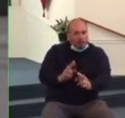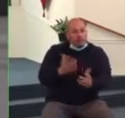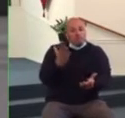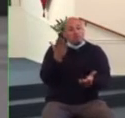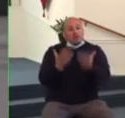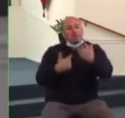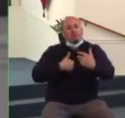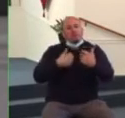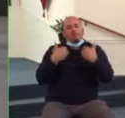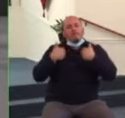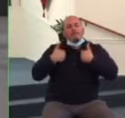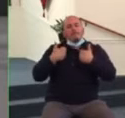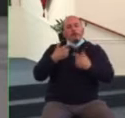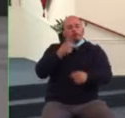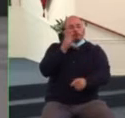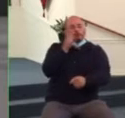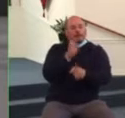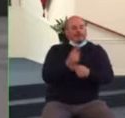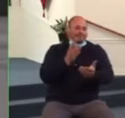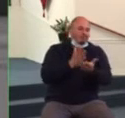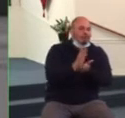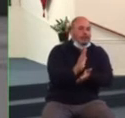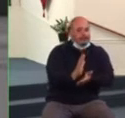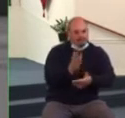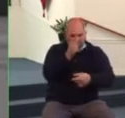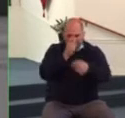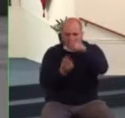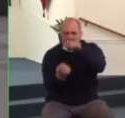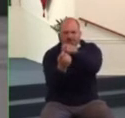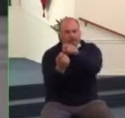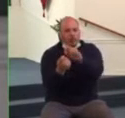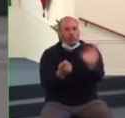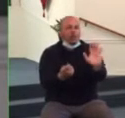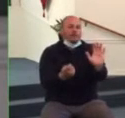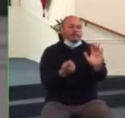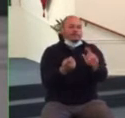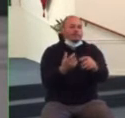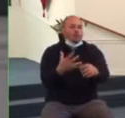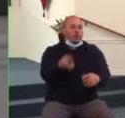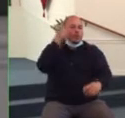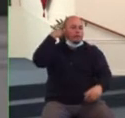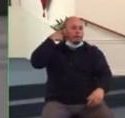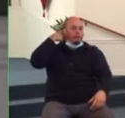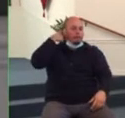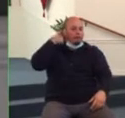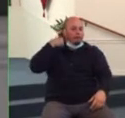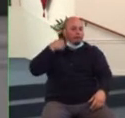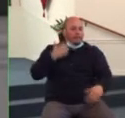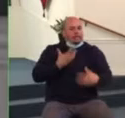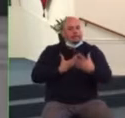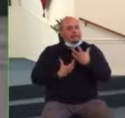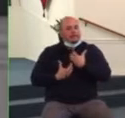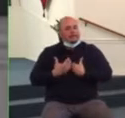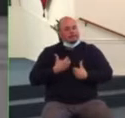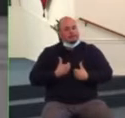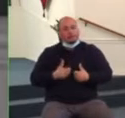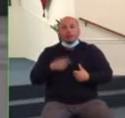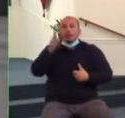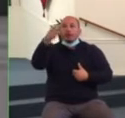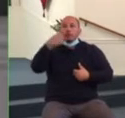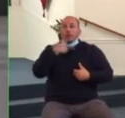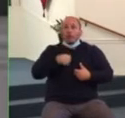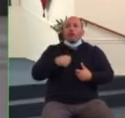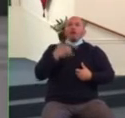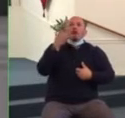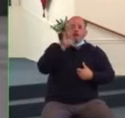try for the sake of Christ because he's told you to love your enemy. Taking up our cross might